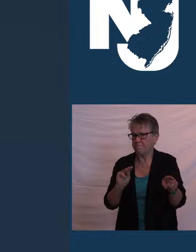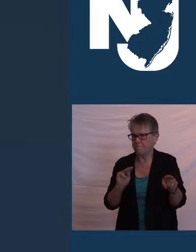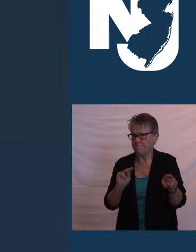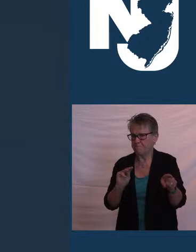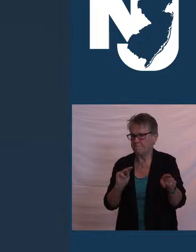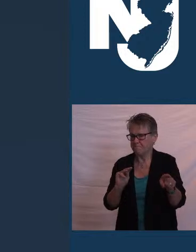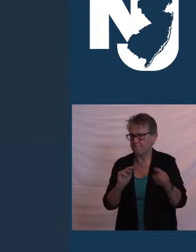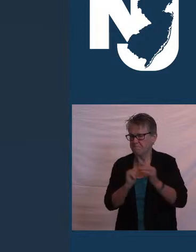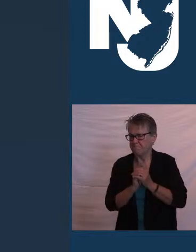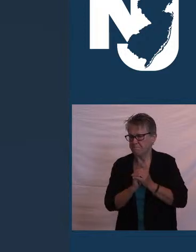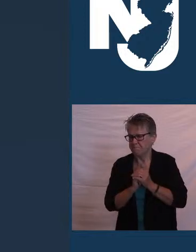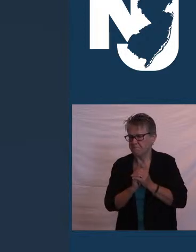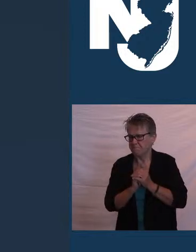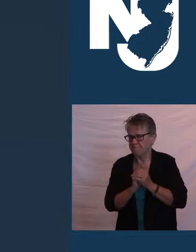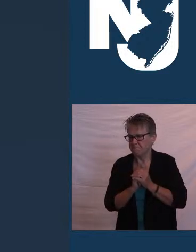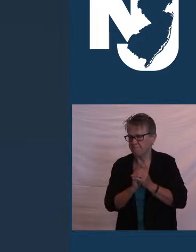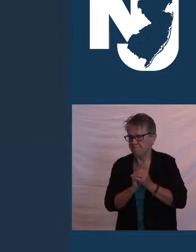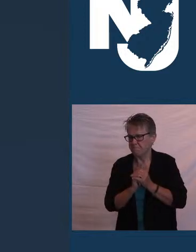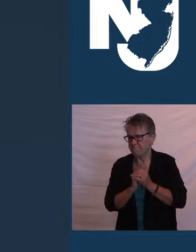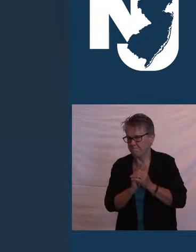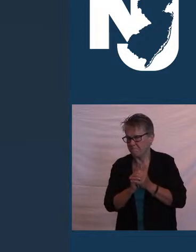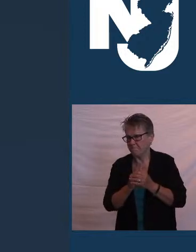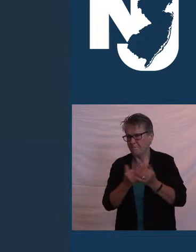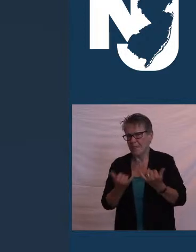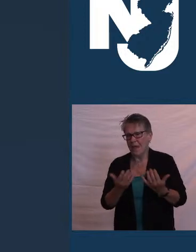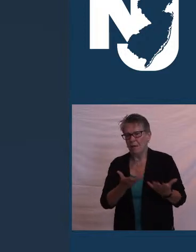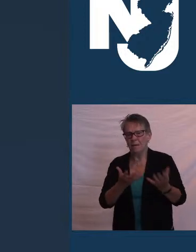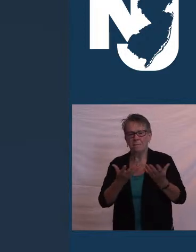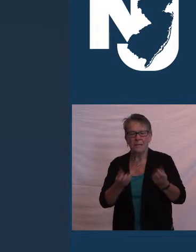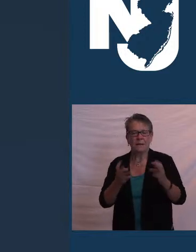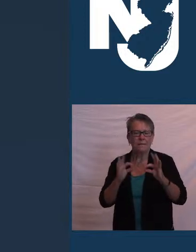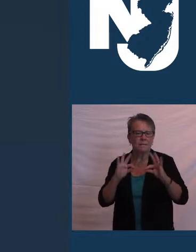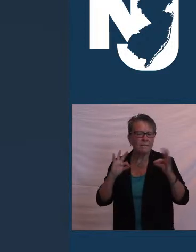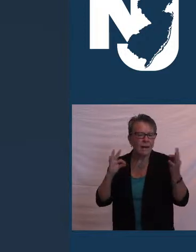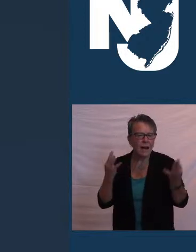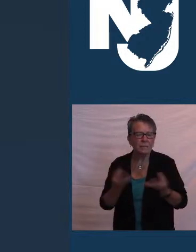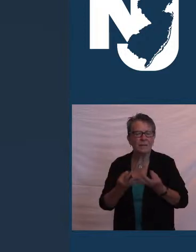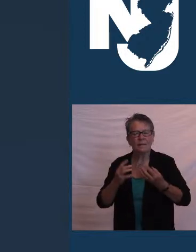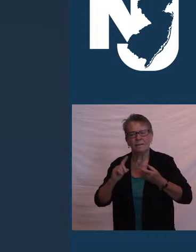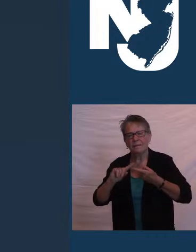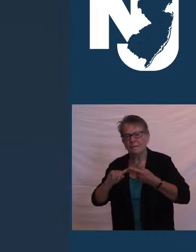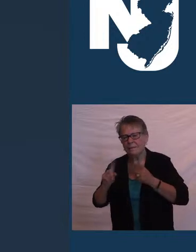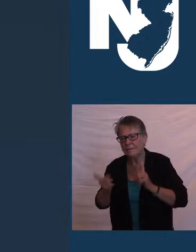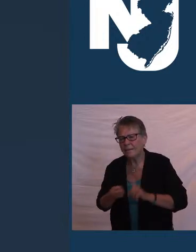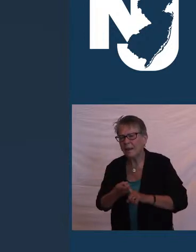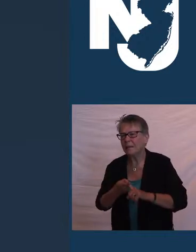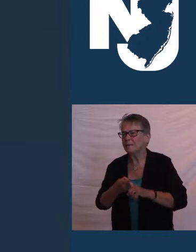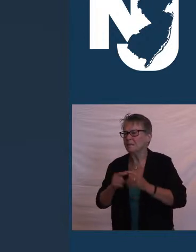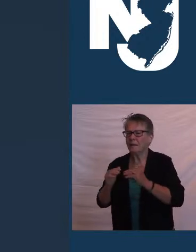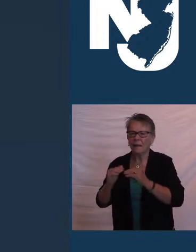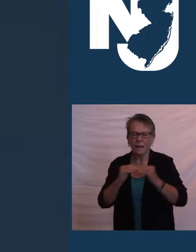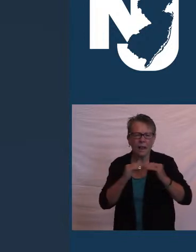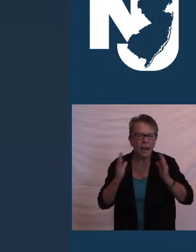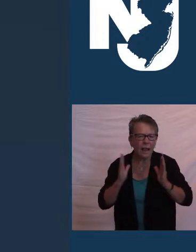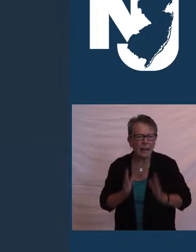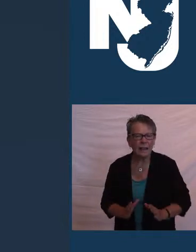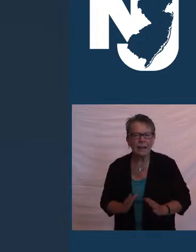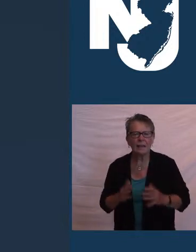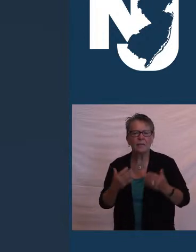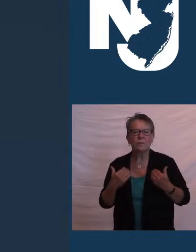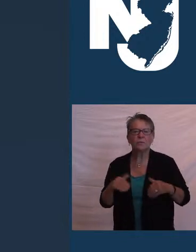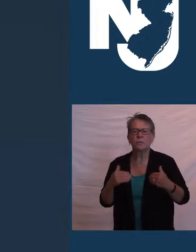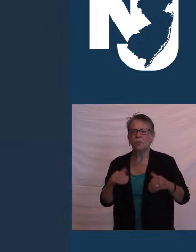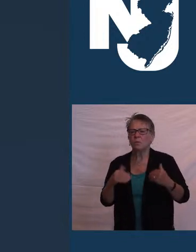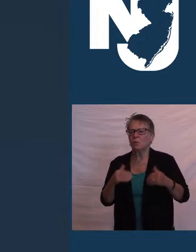that. Tim is survived by family, friends, and many former colleagues. I had the great honor of speaking with his brother Jim last